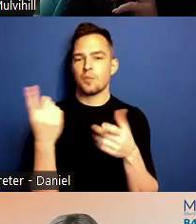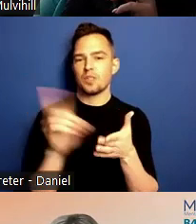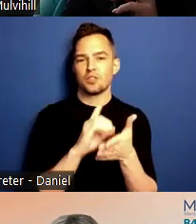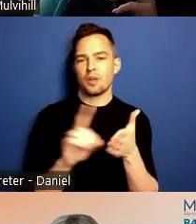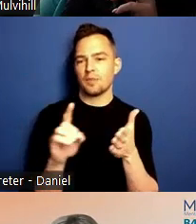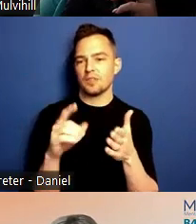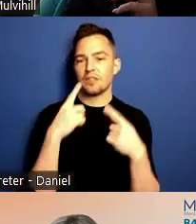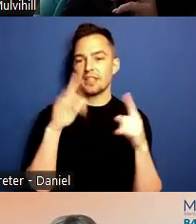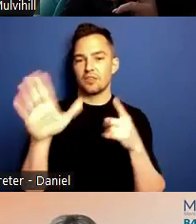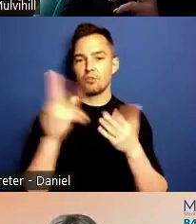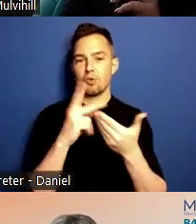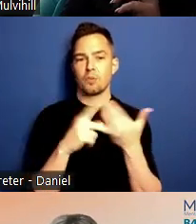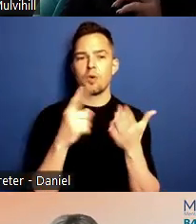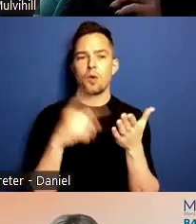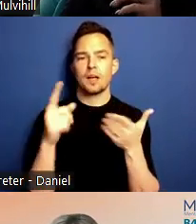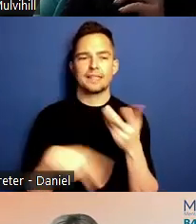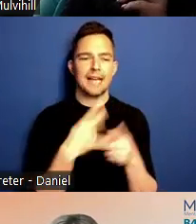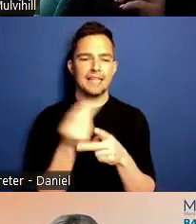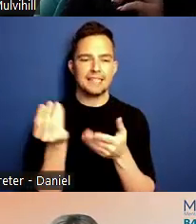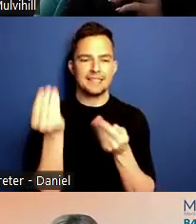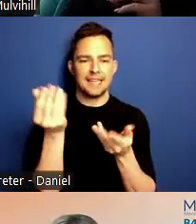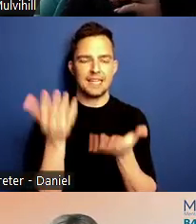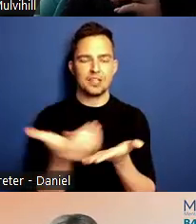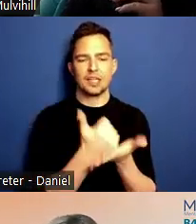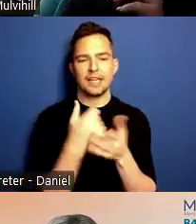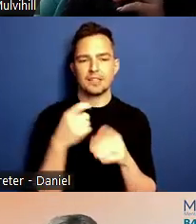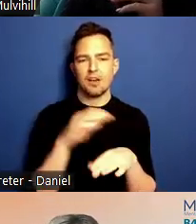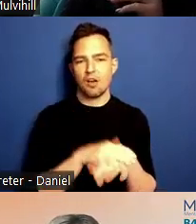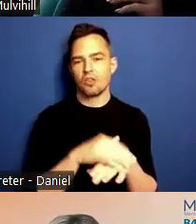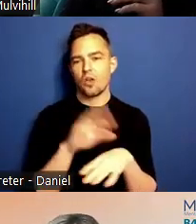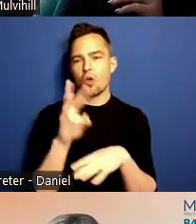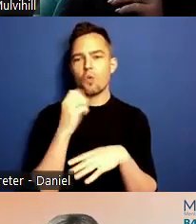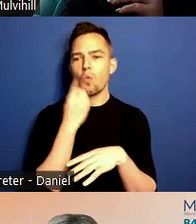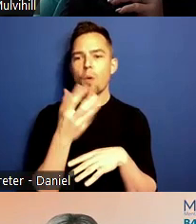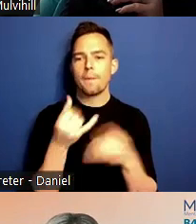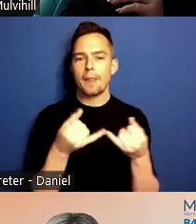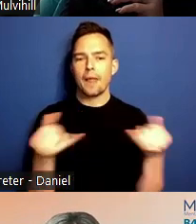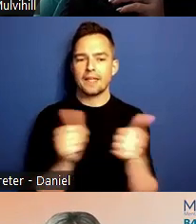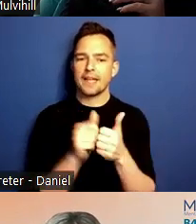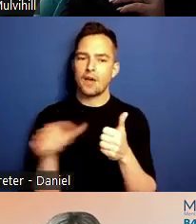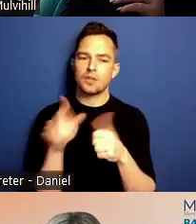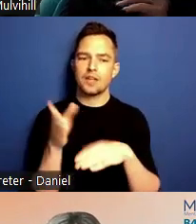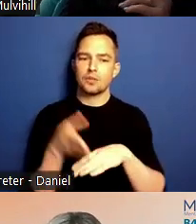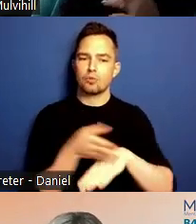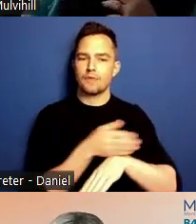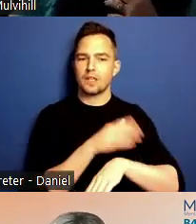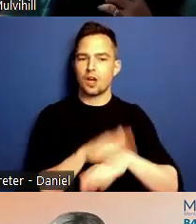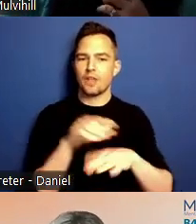programs, what kind of data you might be collecting from these warm lines, and how you're reporting on them.